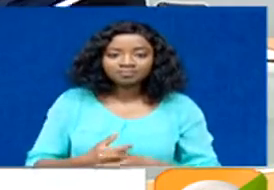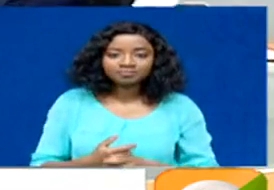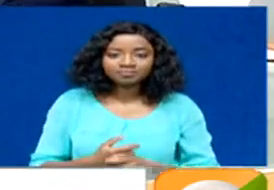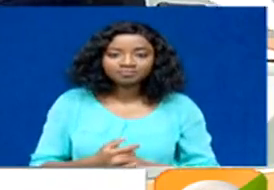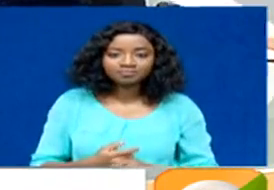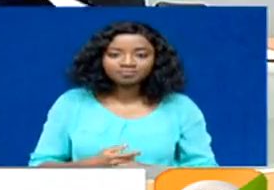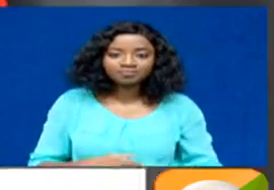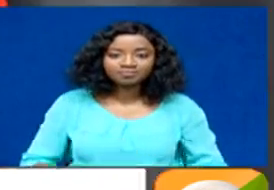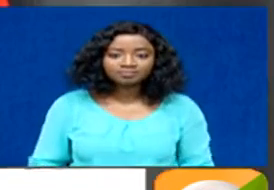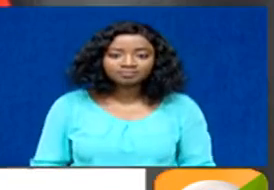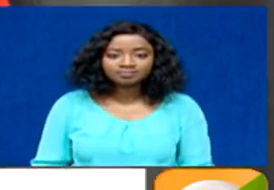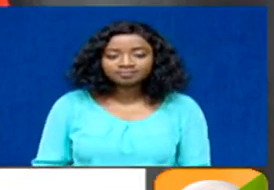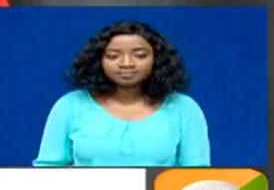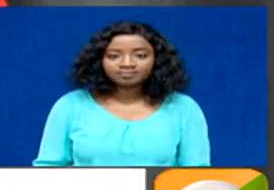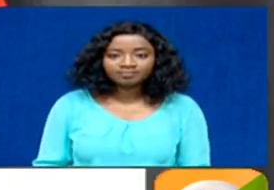Naivasha.